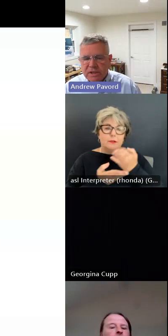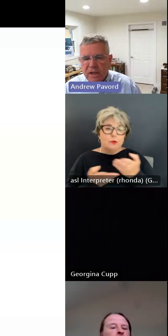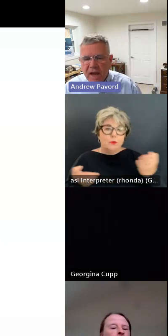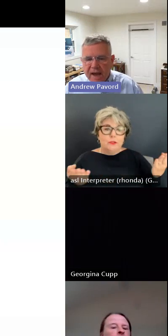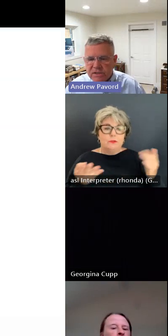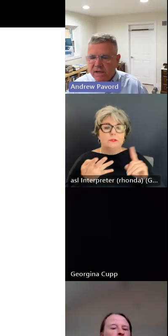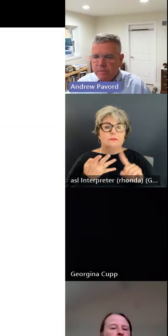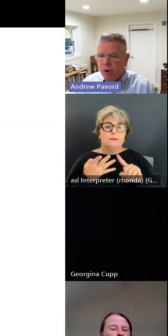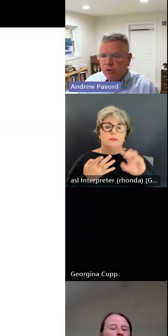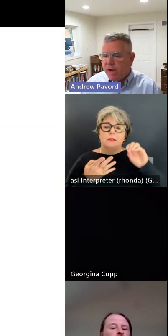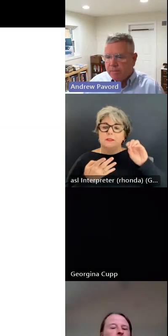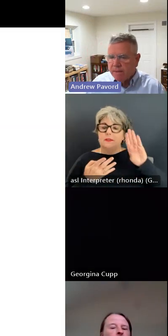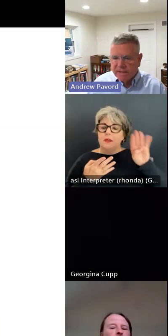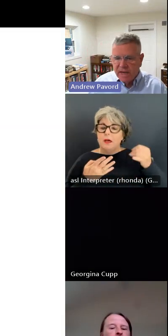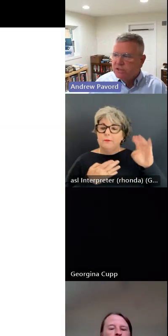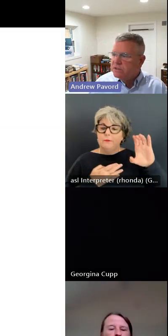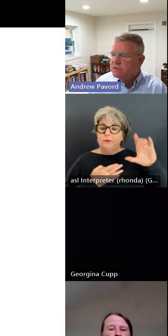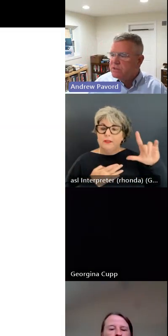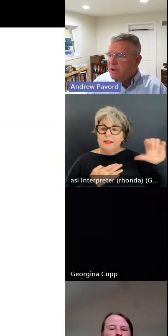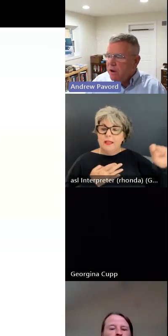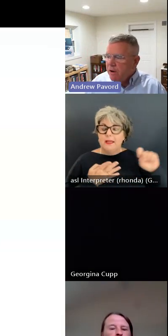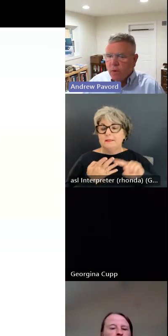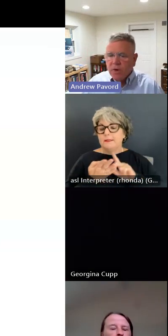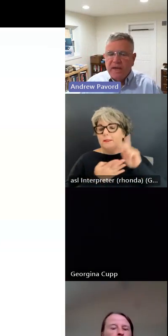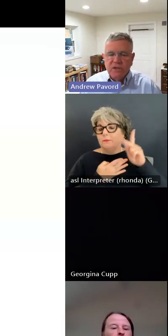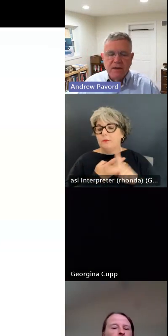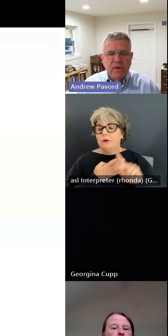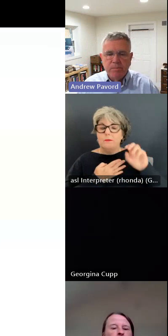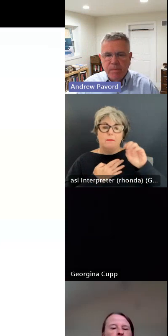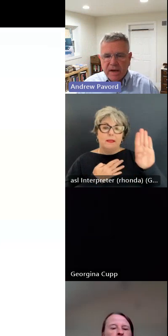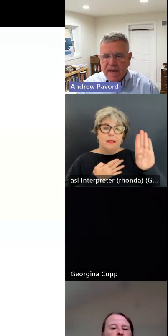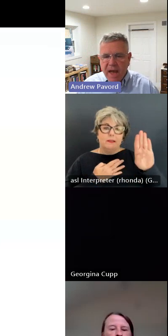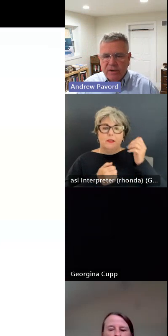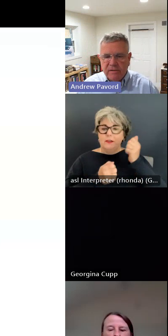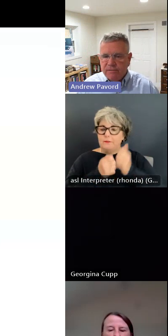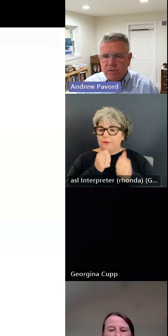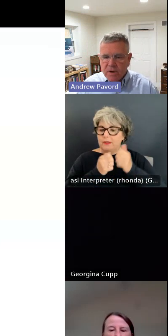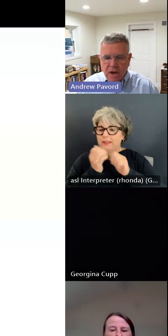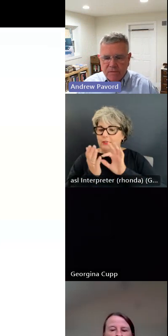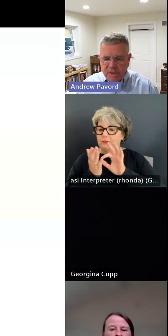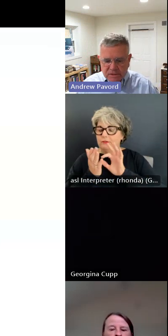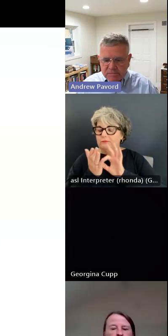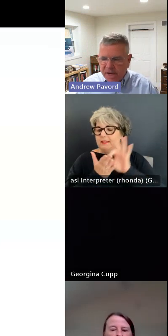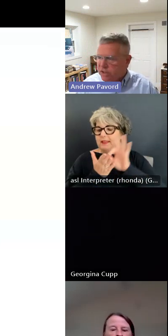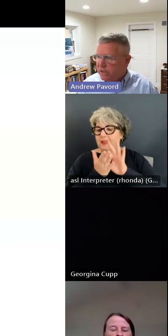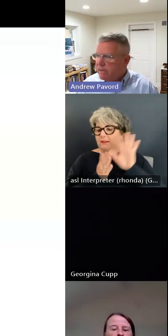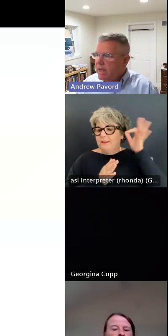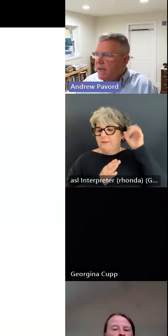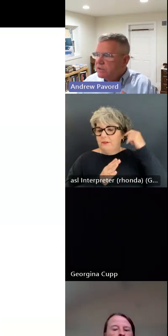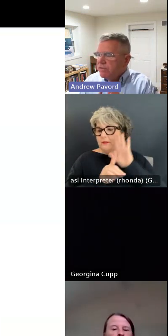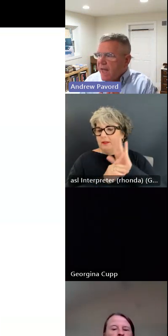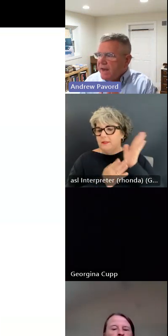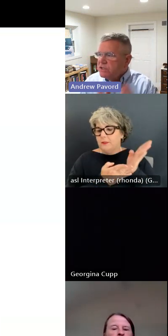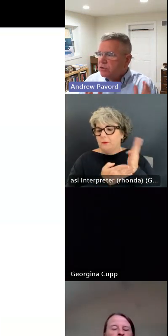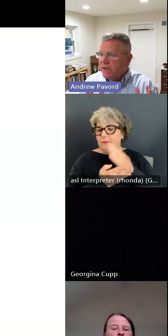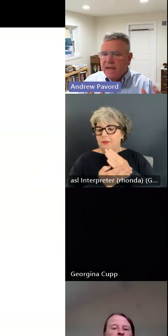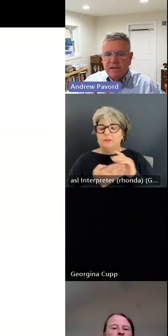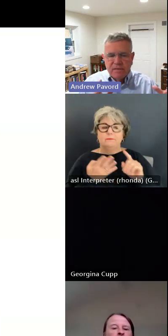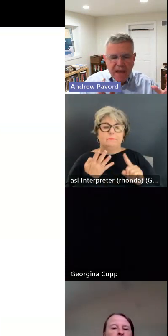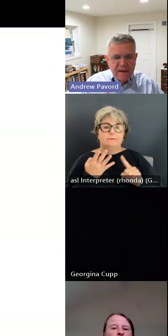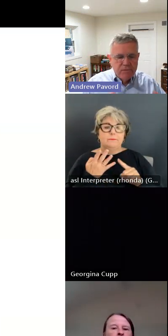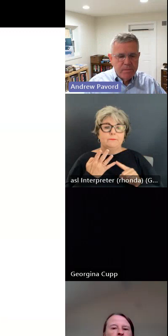the object class, and the program obligations for each and every account in the federal government's budget. And so that